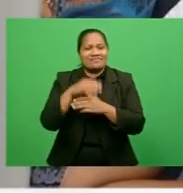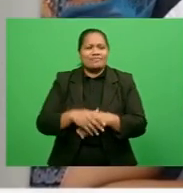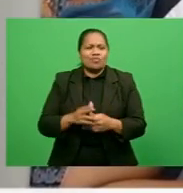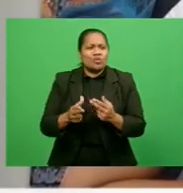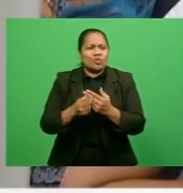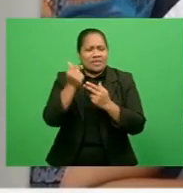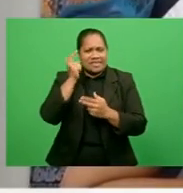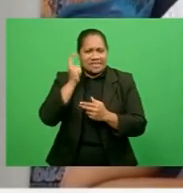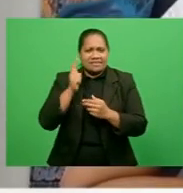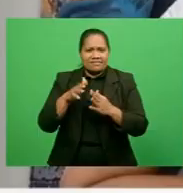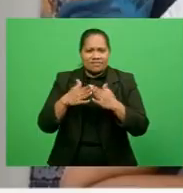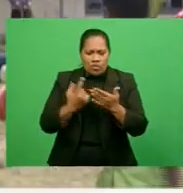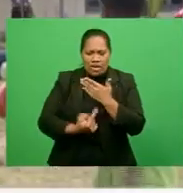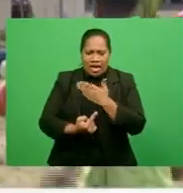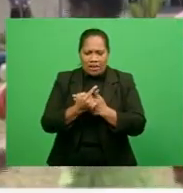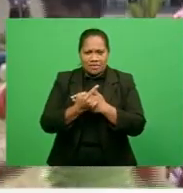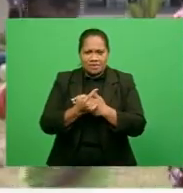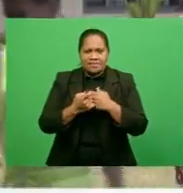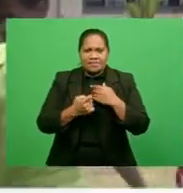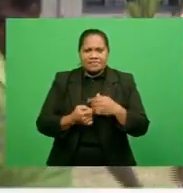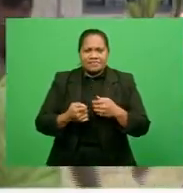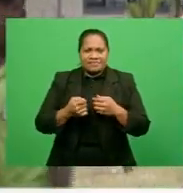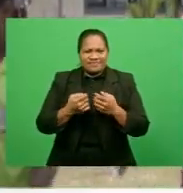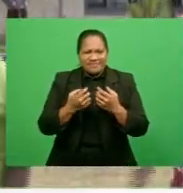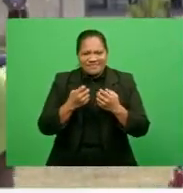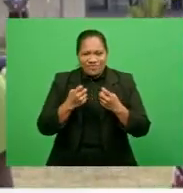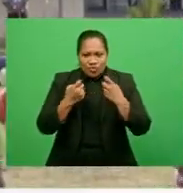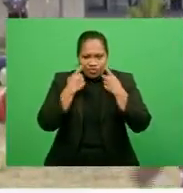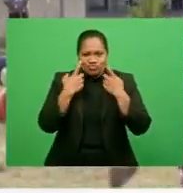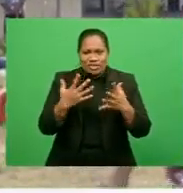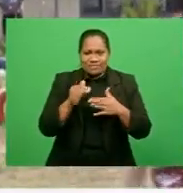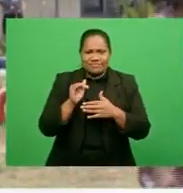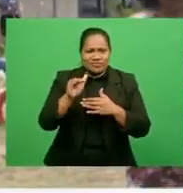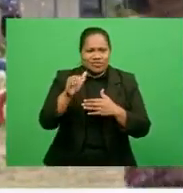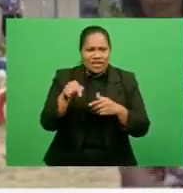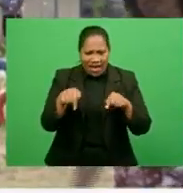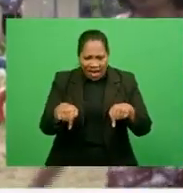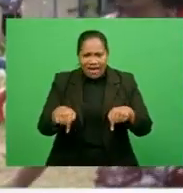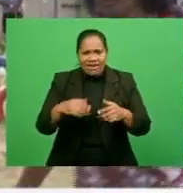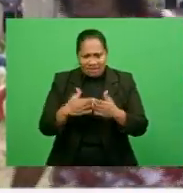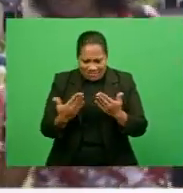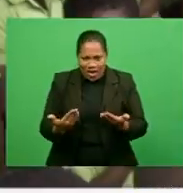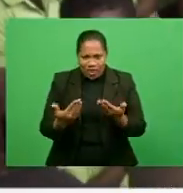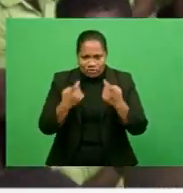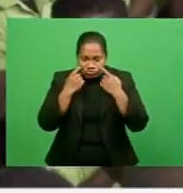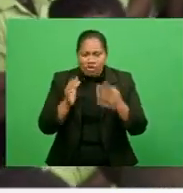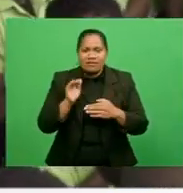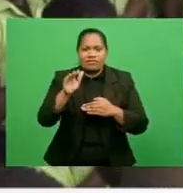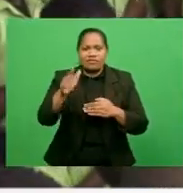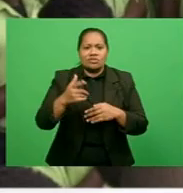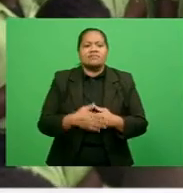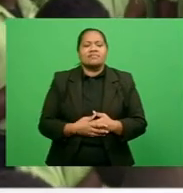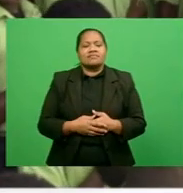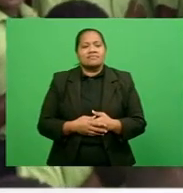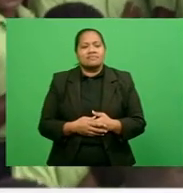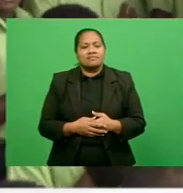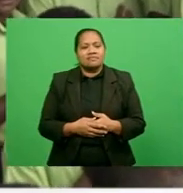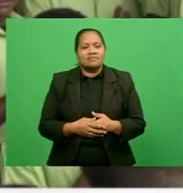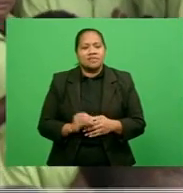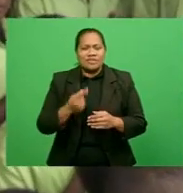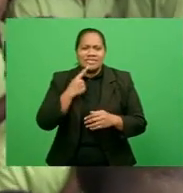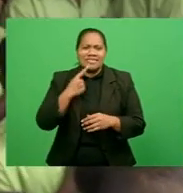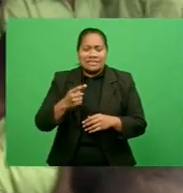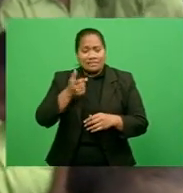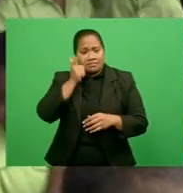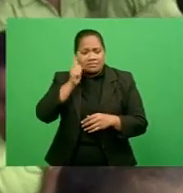Crisis, Re-imaging the Future, Akbar says this is a reflection of the academic challenges they've tackled due to the pandemic. She says